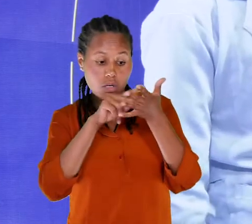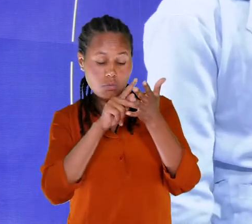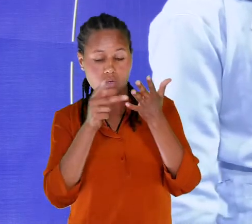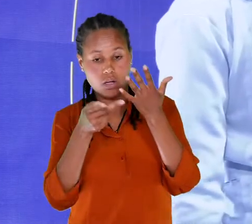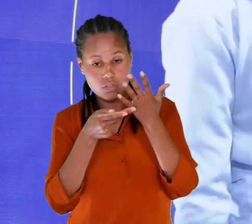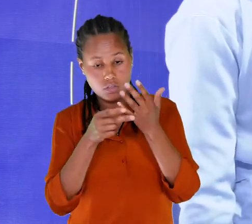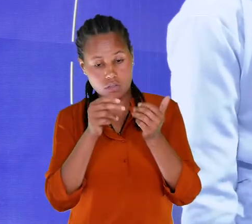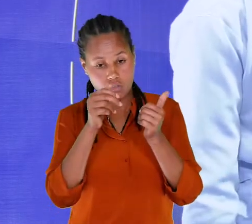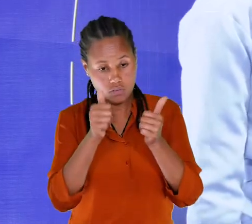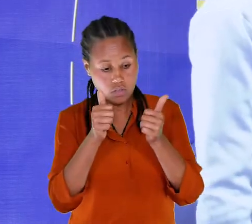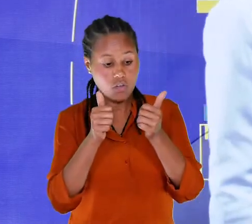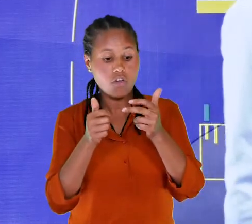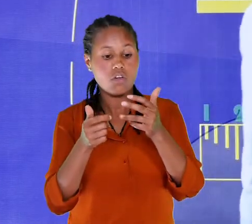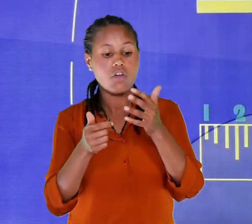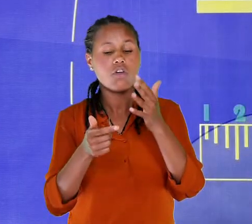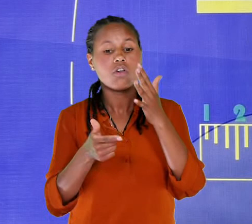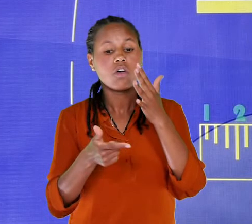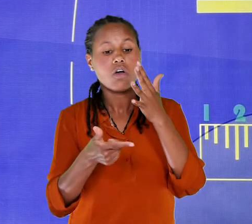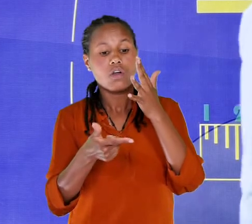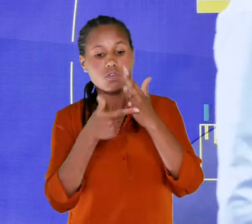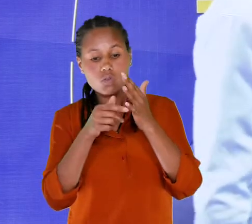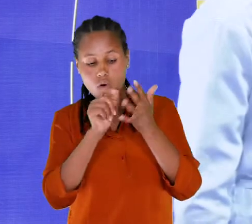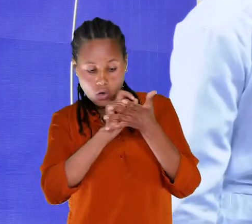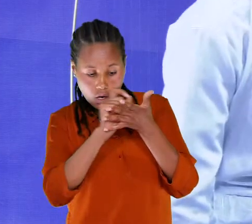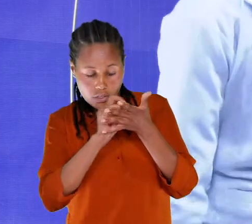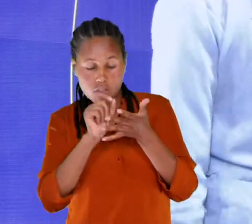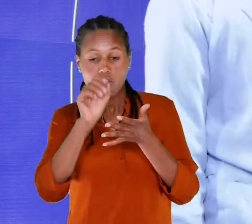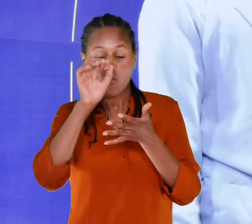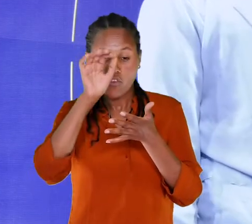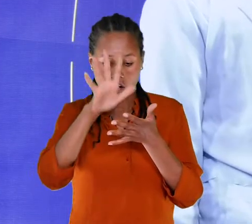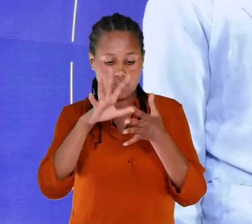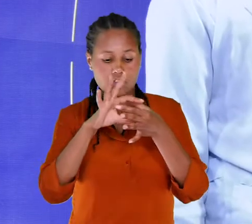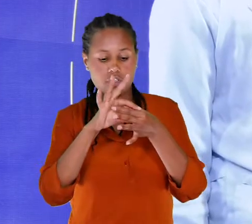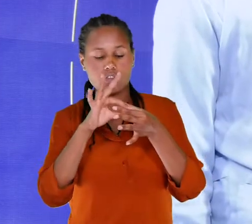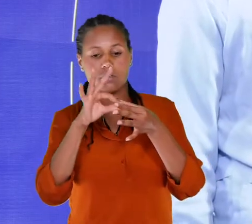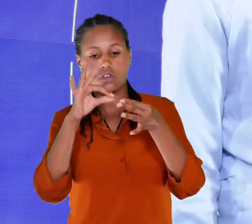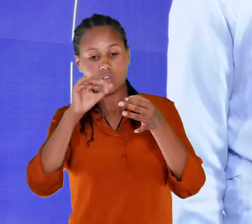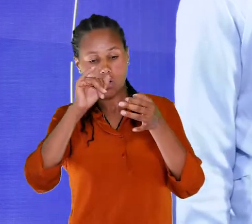write 5 sentences about your study plan. You can write on this space.